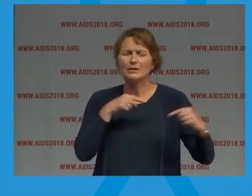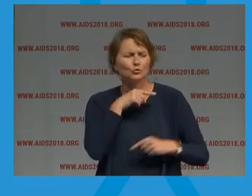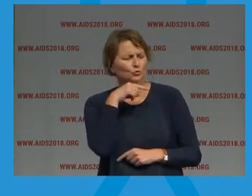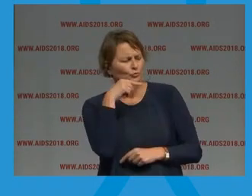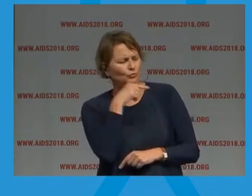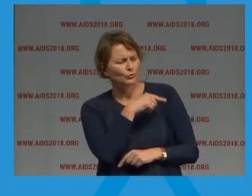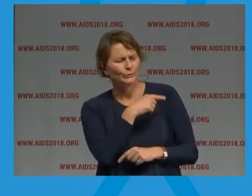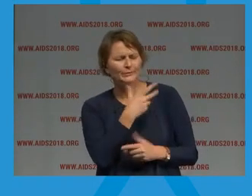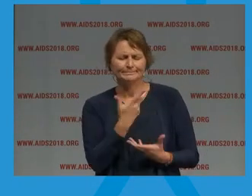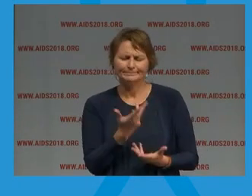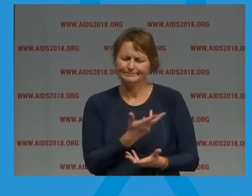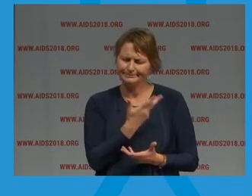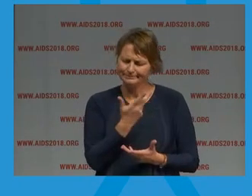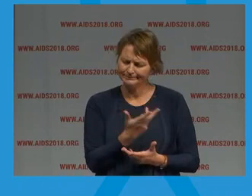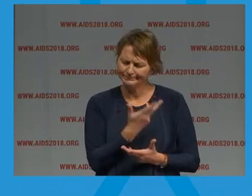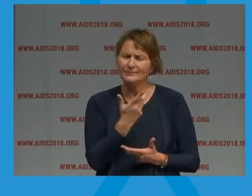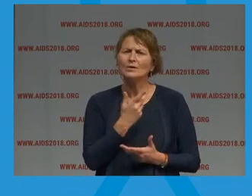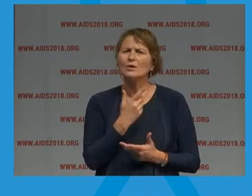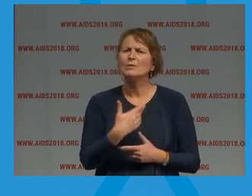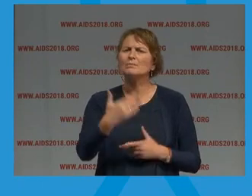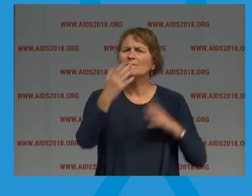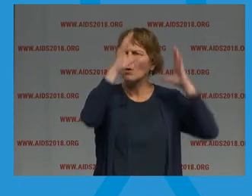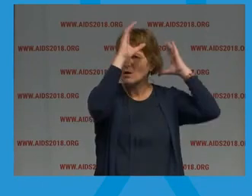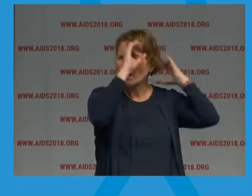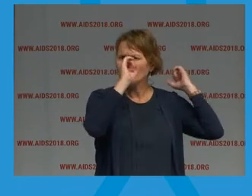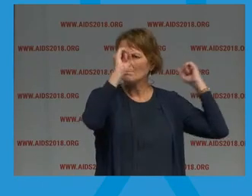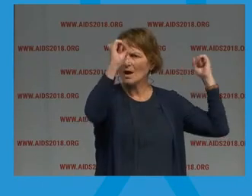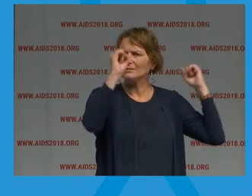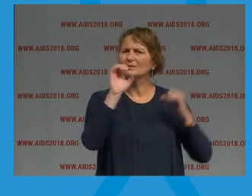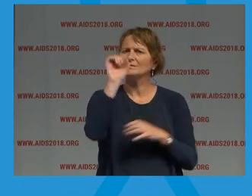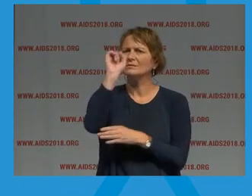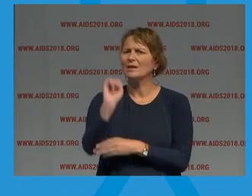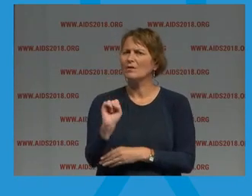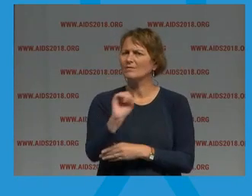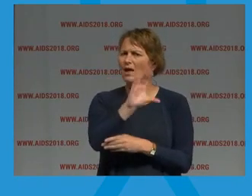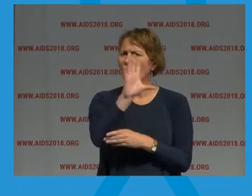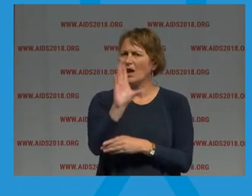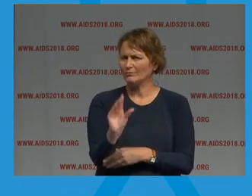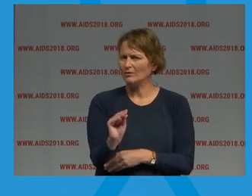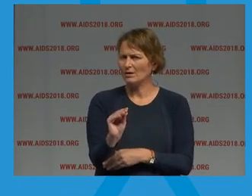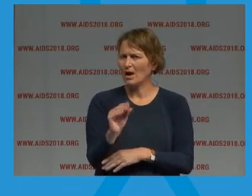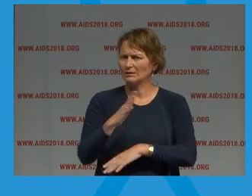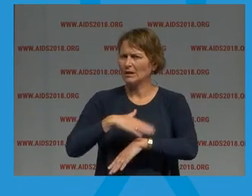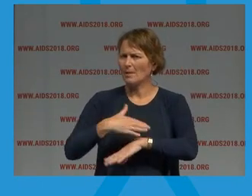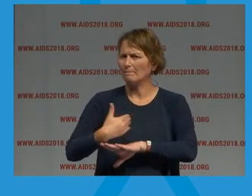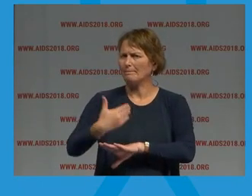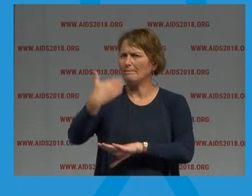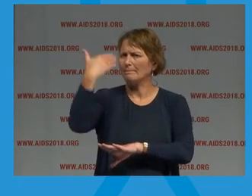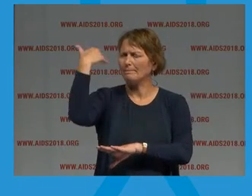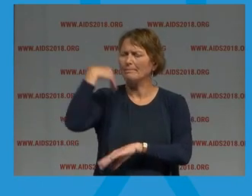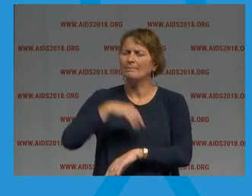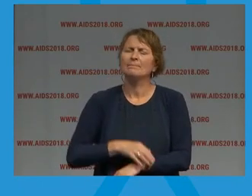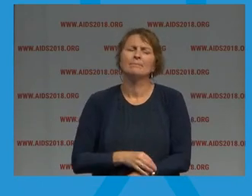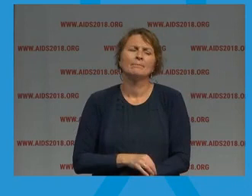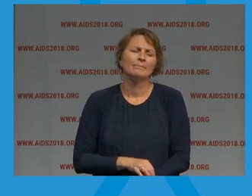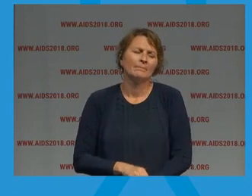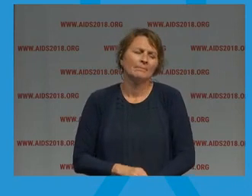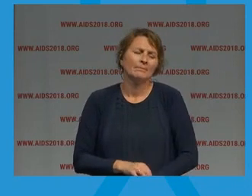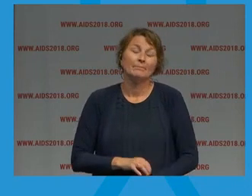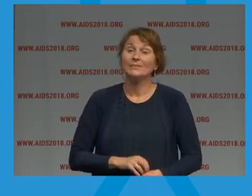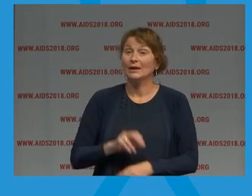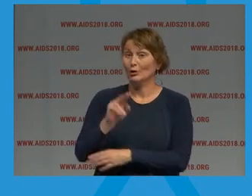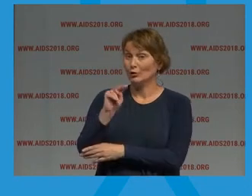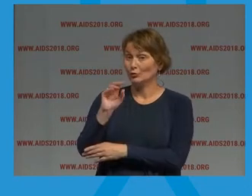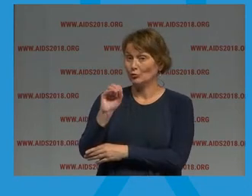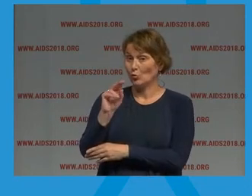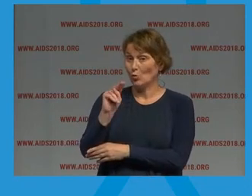the ambassador in South Africa for a while, and Nono's challenged us